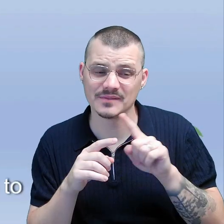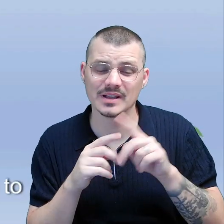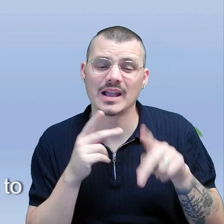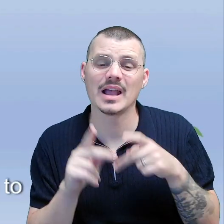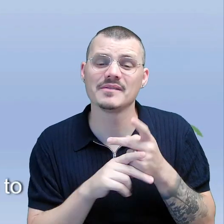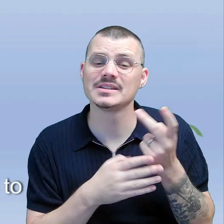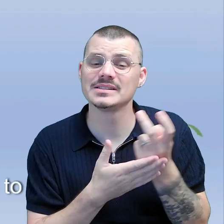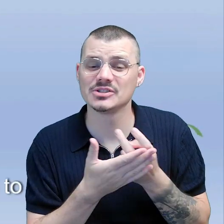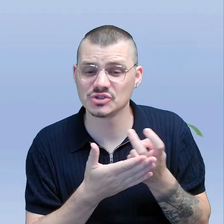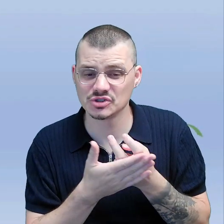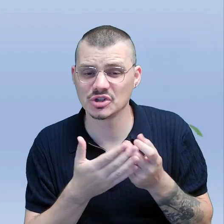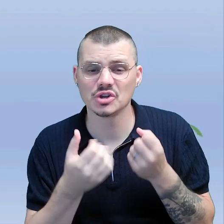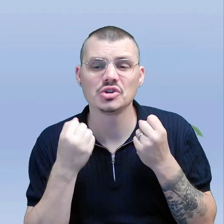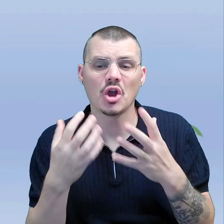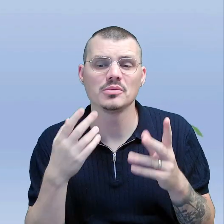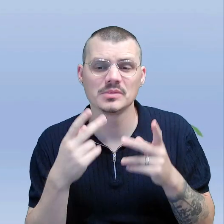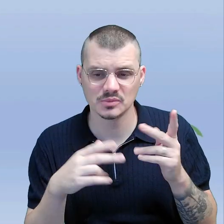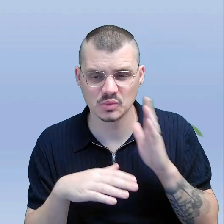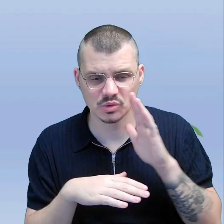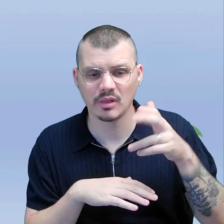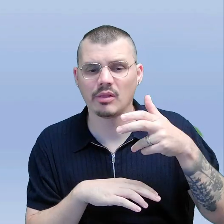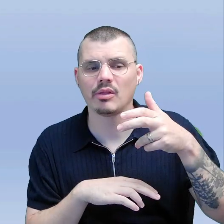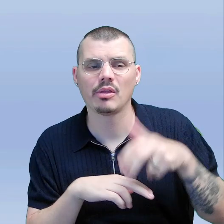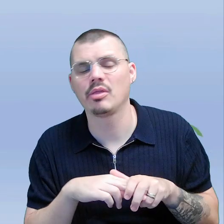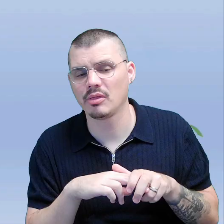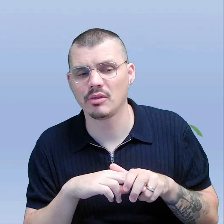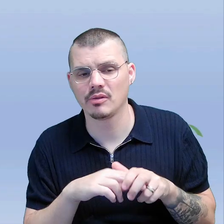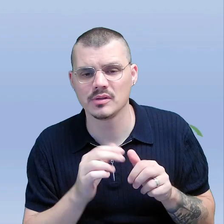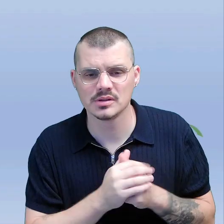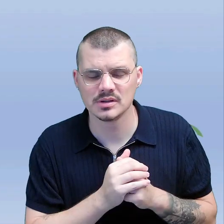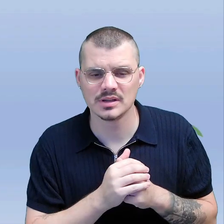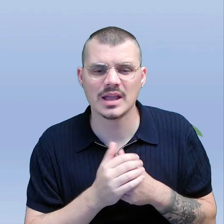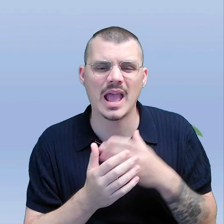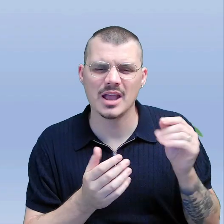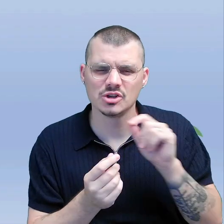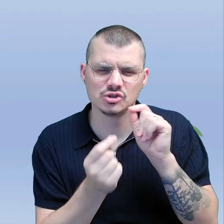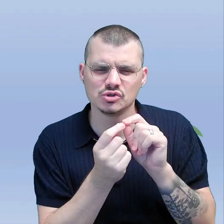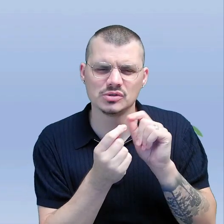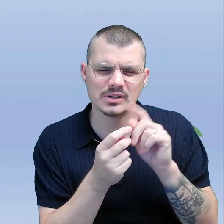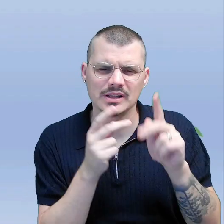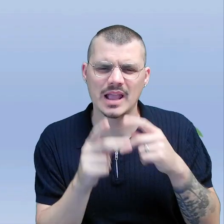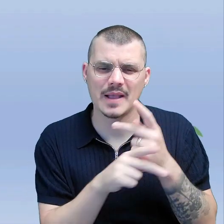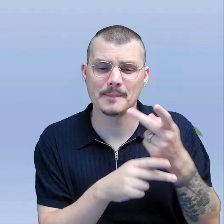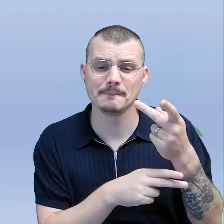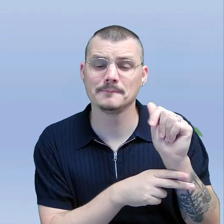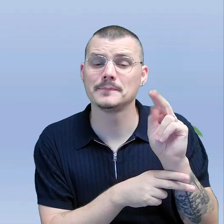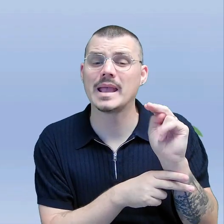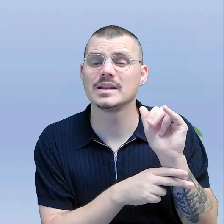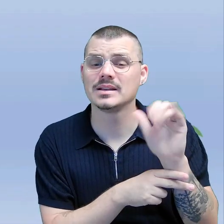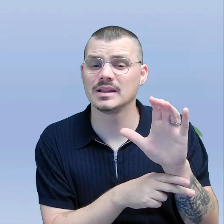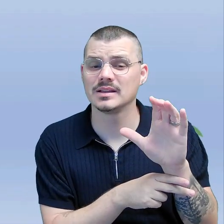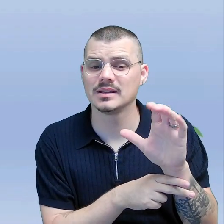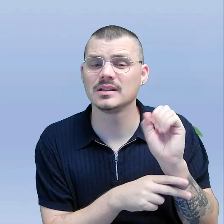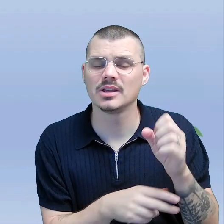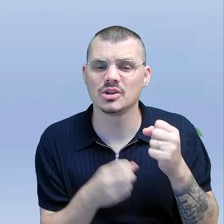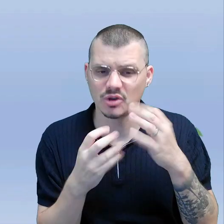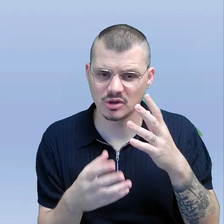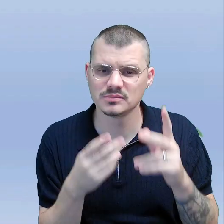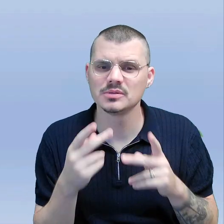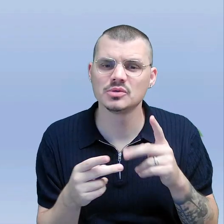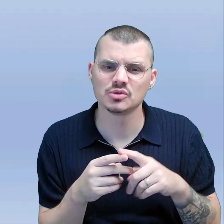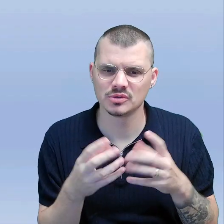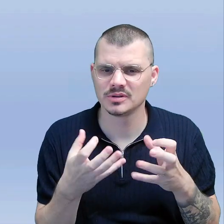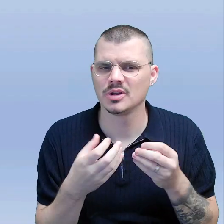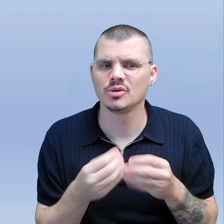of seizures cause people to just plunk down. And certain types of panic can cause people to